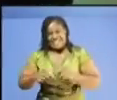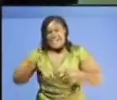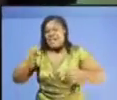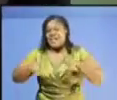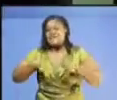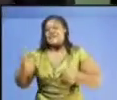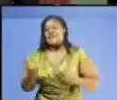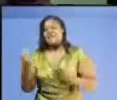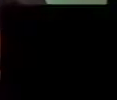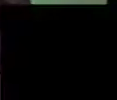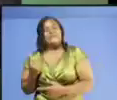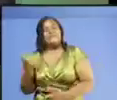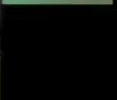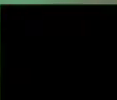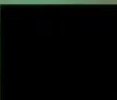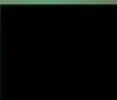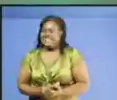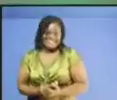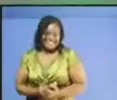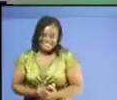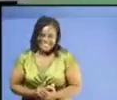Price and Sons. You can pick your choice.